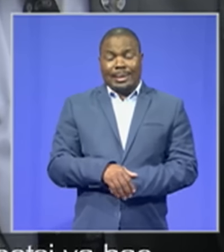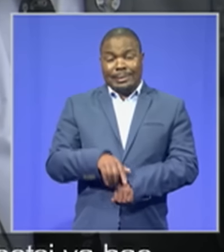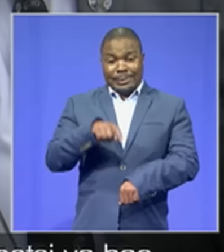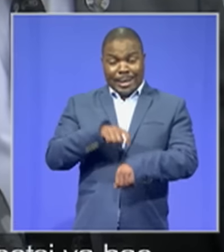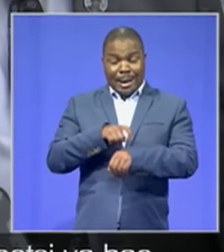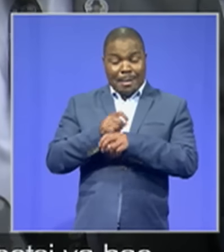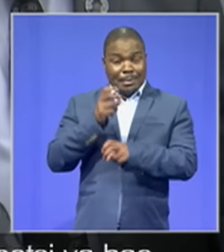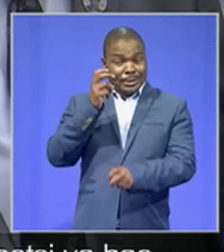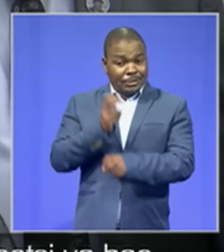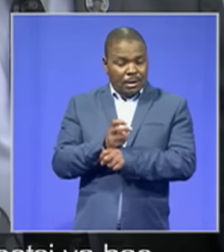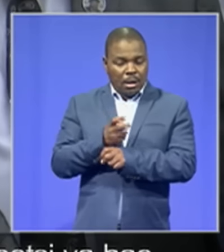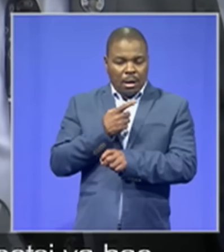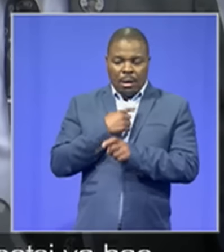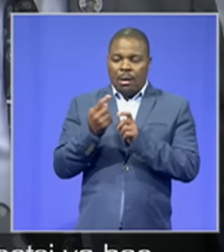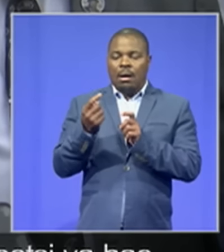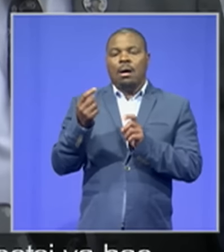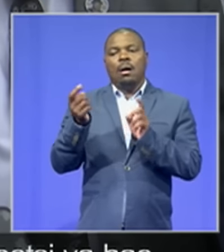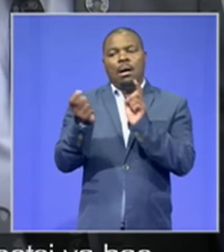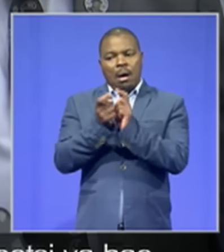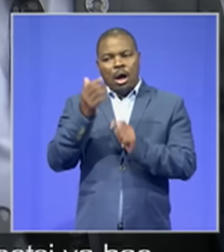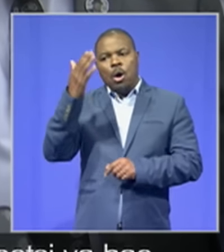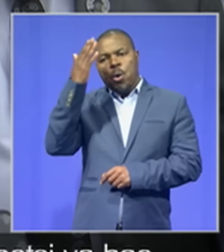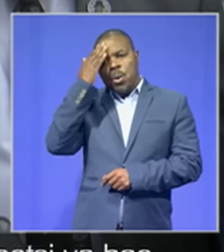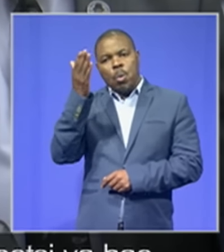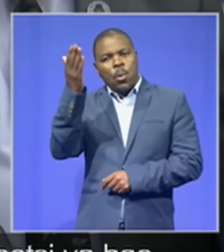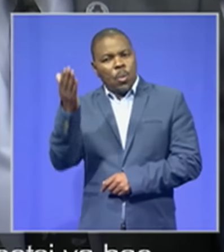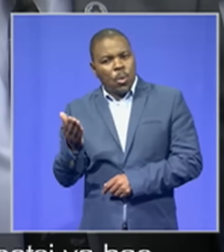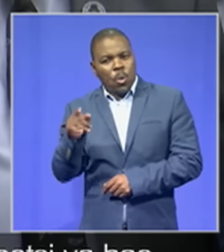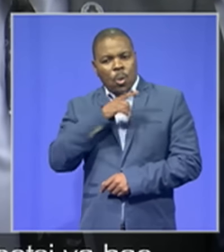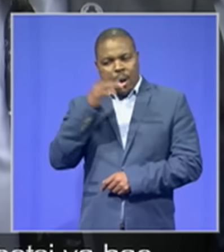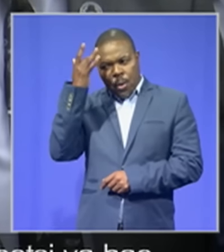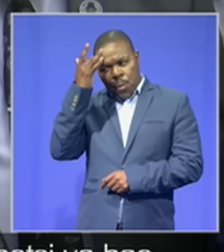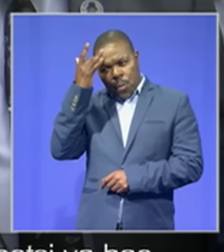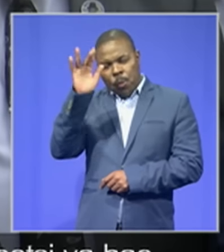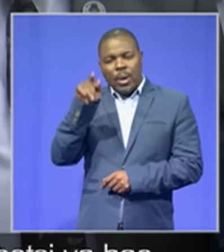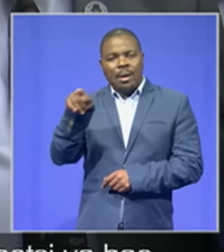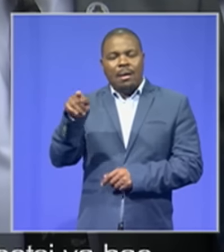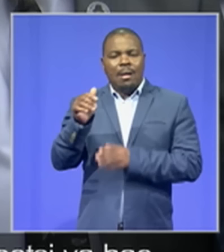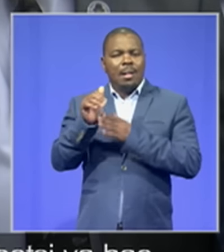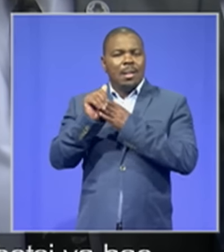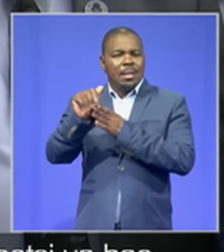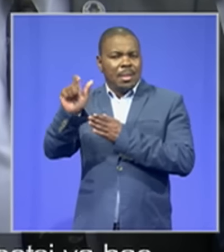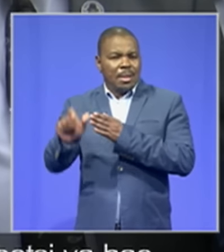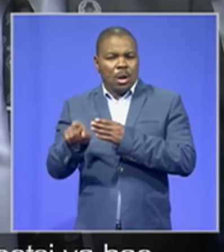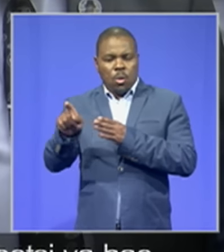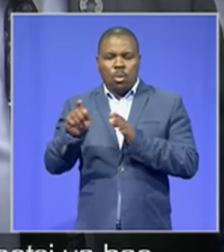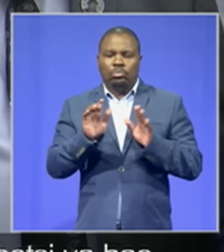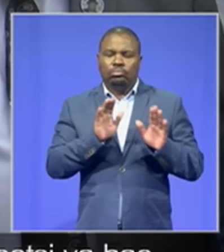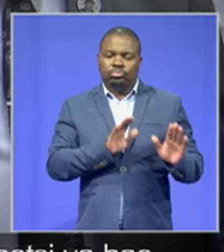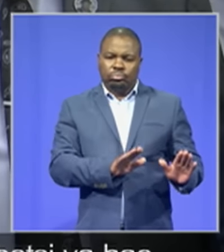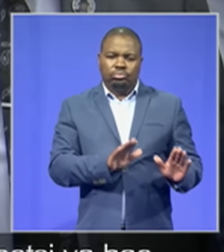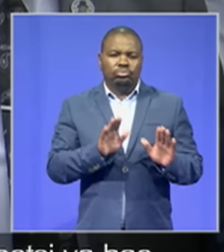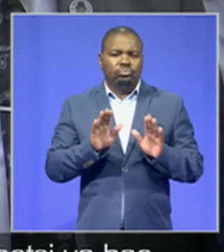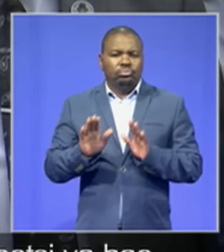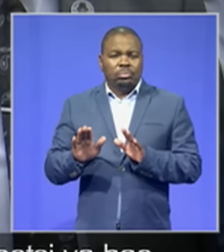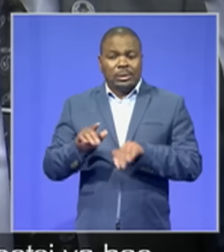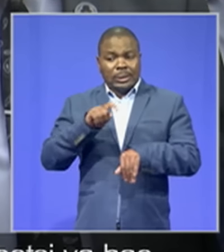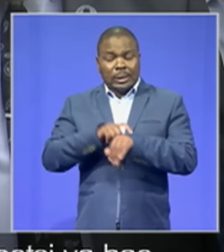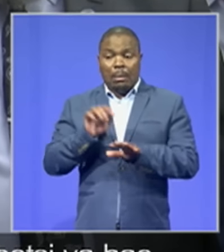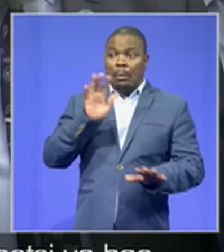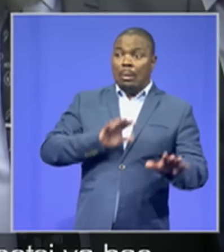difficult time that I got to know him as a very wise leader, a leader who was calm even within